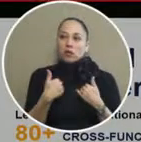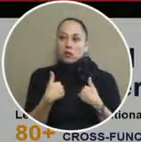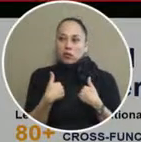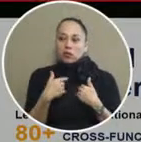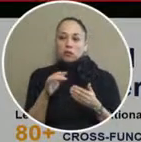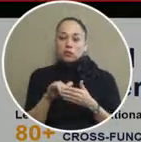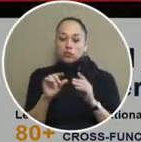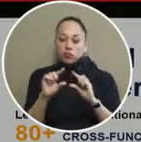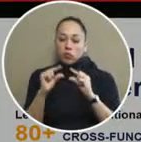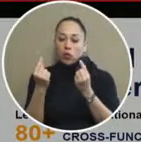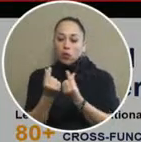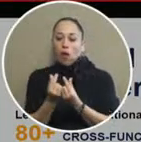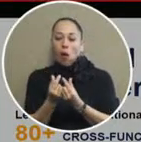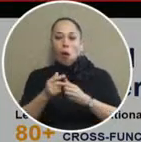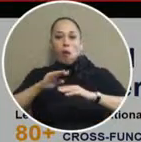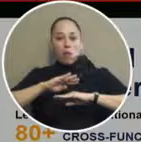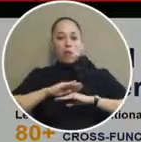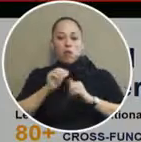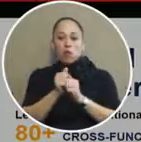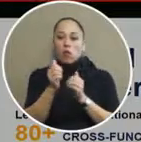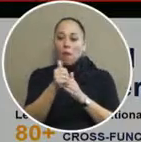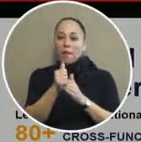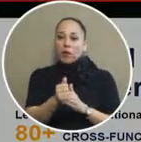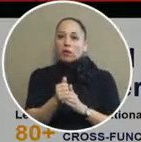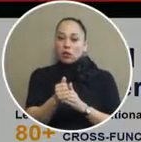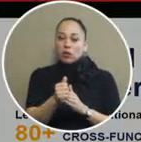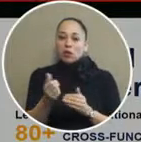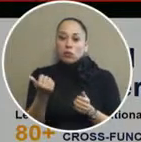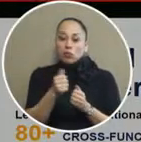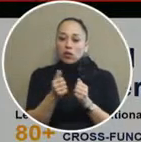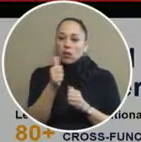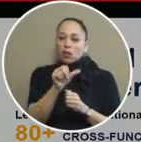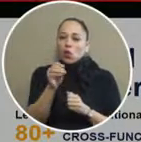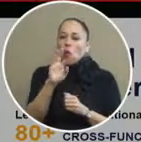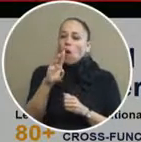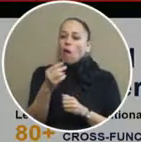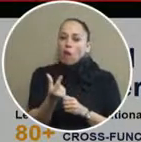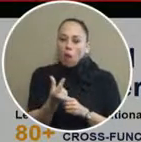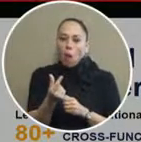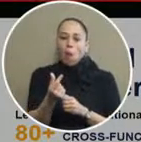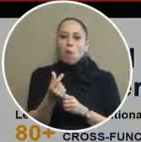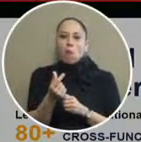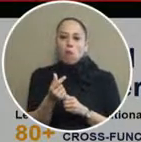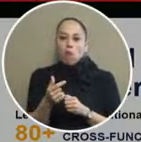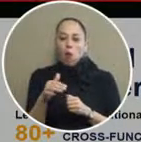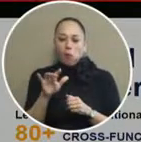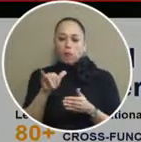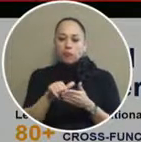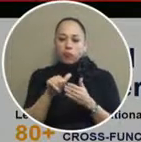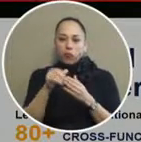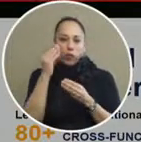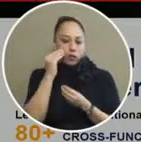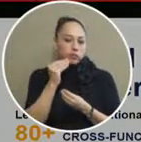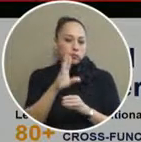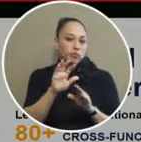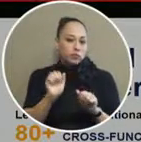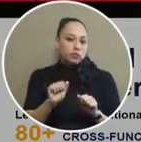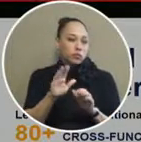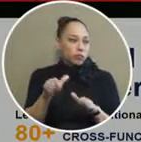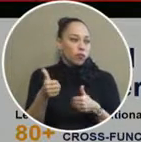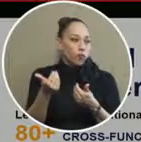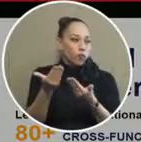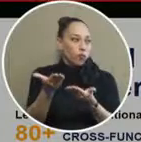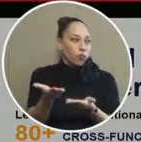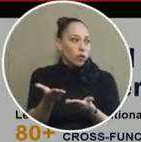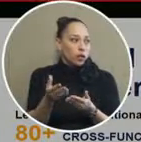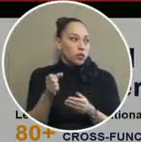500 group, which comprises our leadership within the organization to have touch points on key information that needs to be provided.